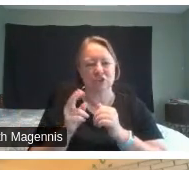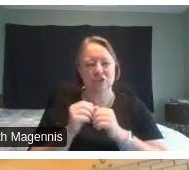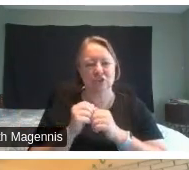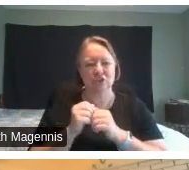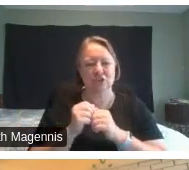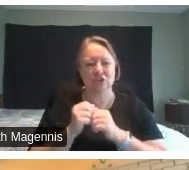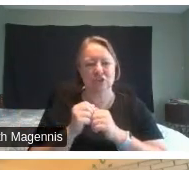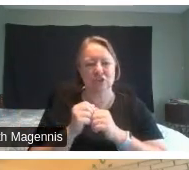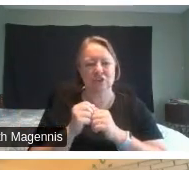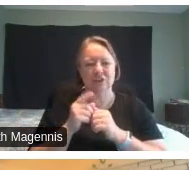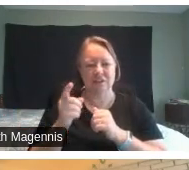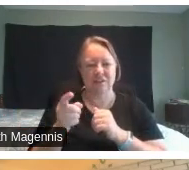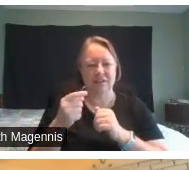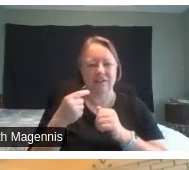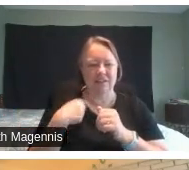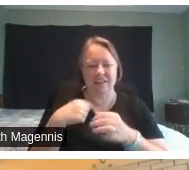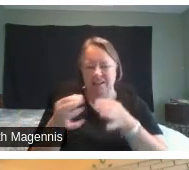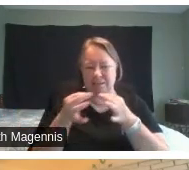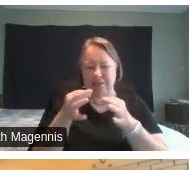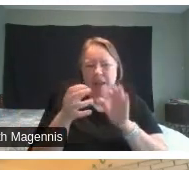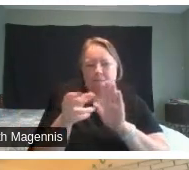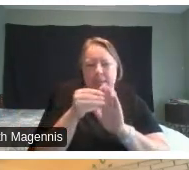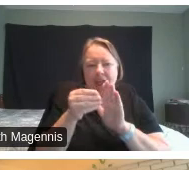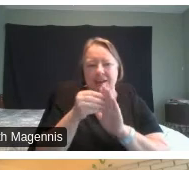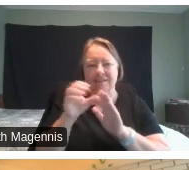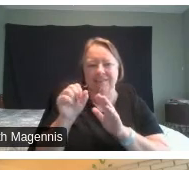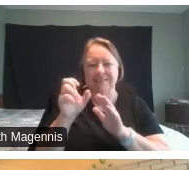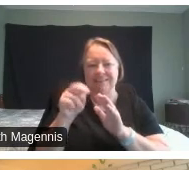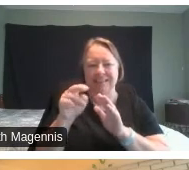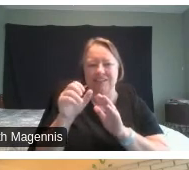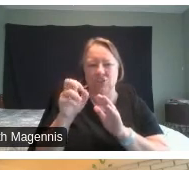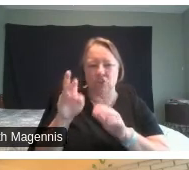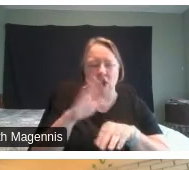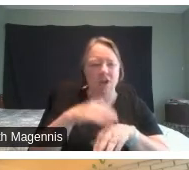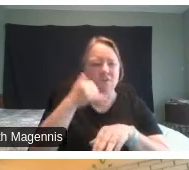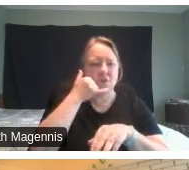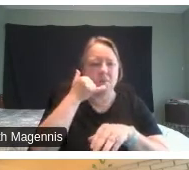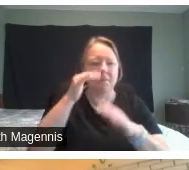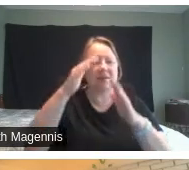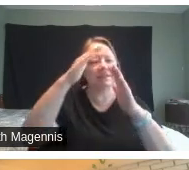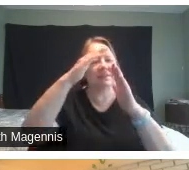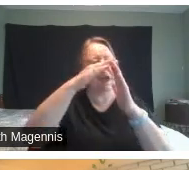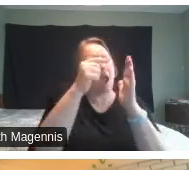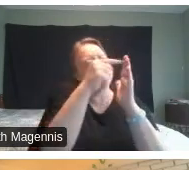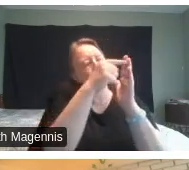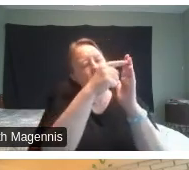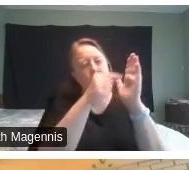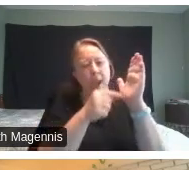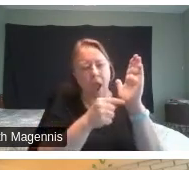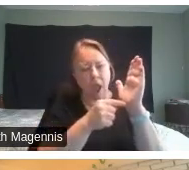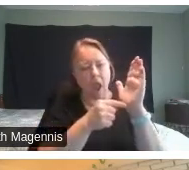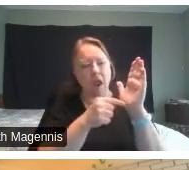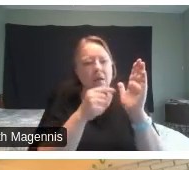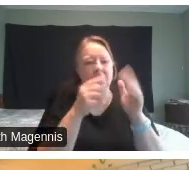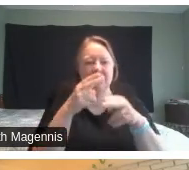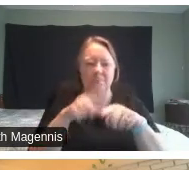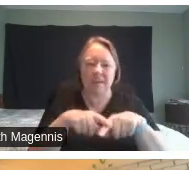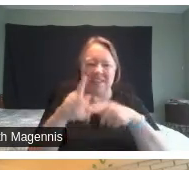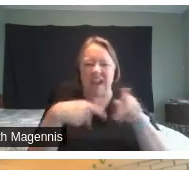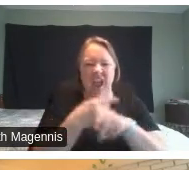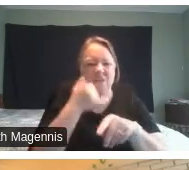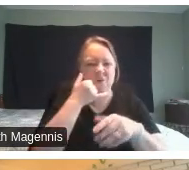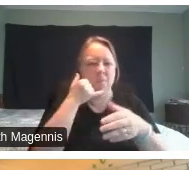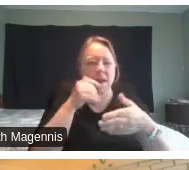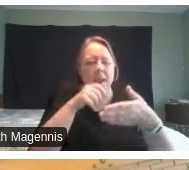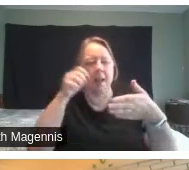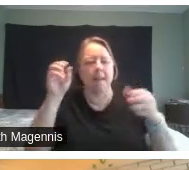This is me explaining the magnet sensor on the phone, might be the top of the phone or the bottom of the phone. It kind of depends on what phone you're using. But here's a magic wand, really